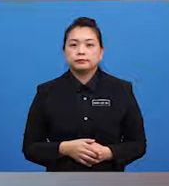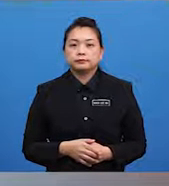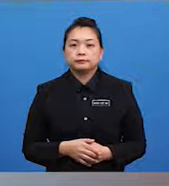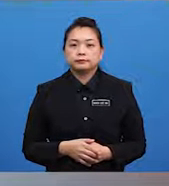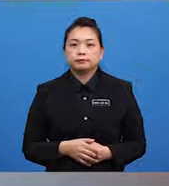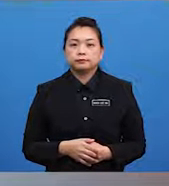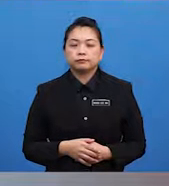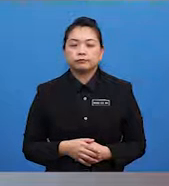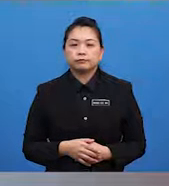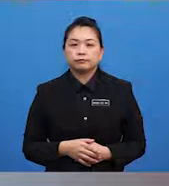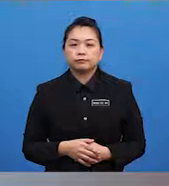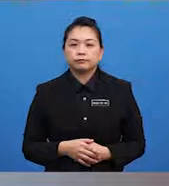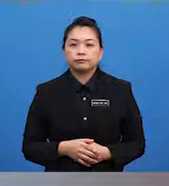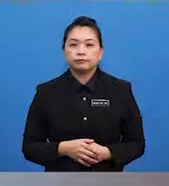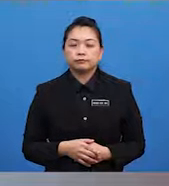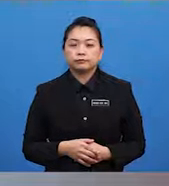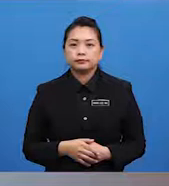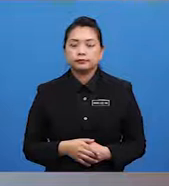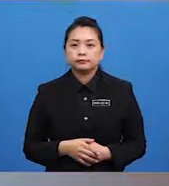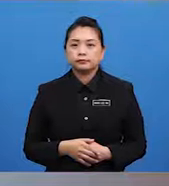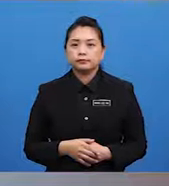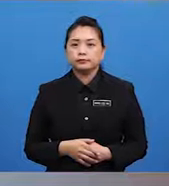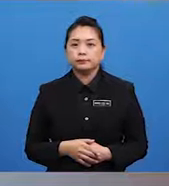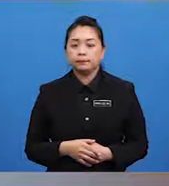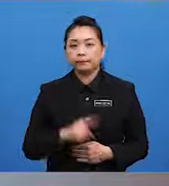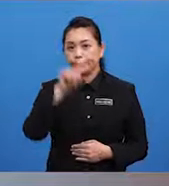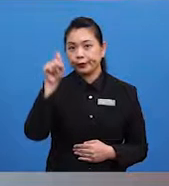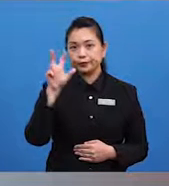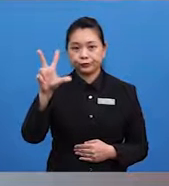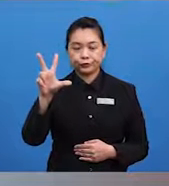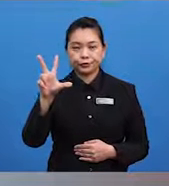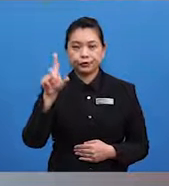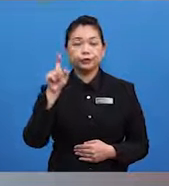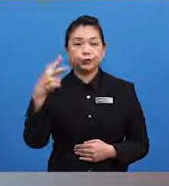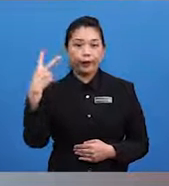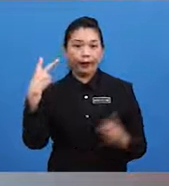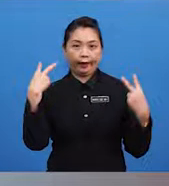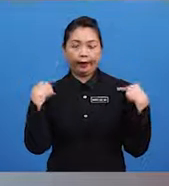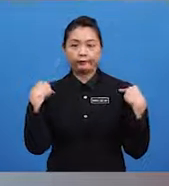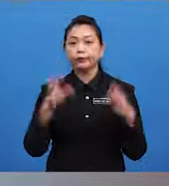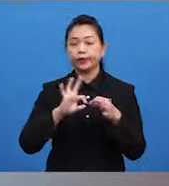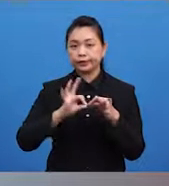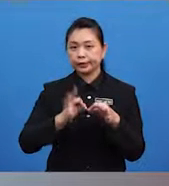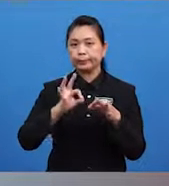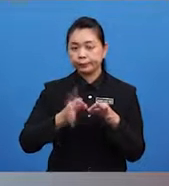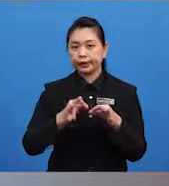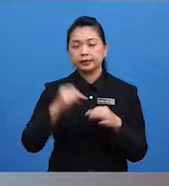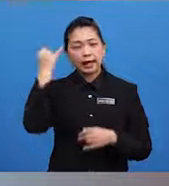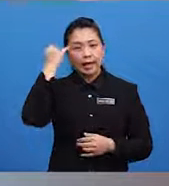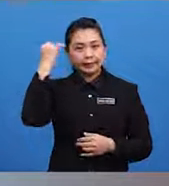given options. For question 3, you have to interpret an